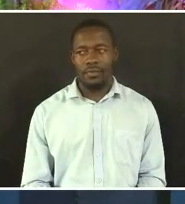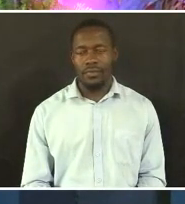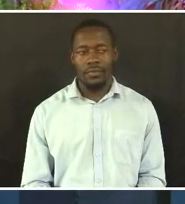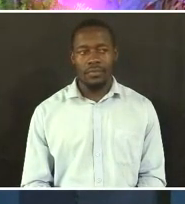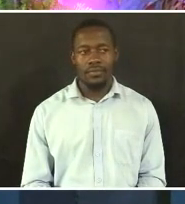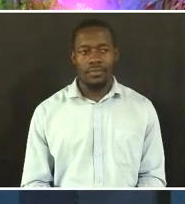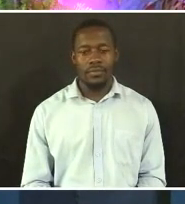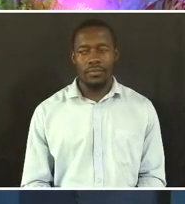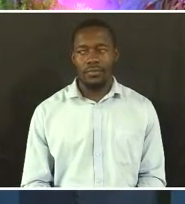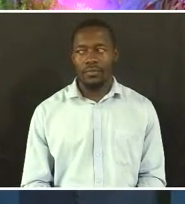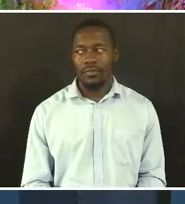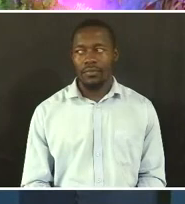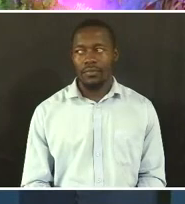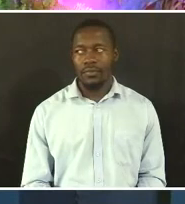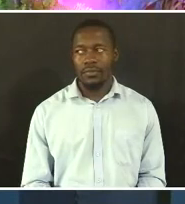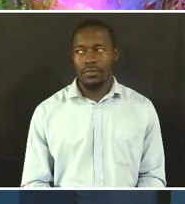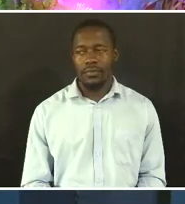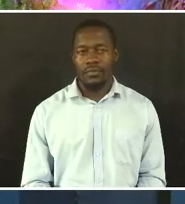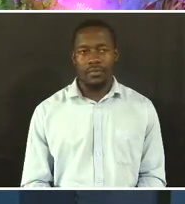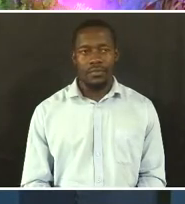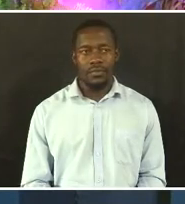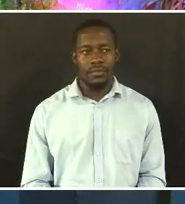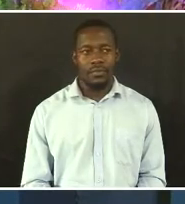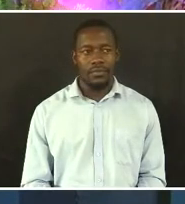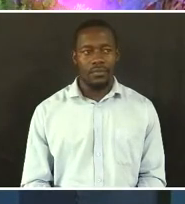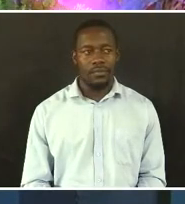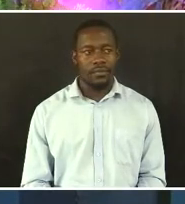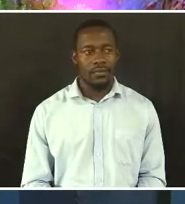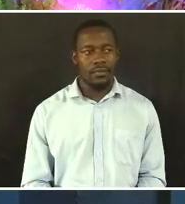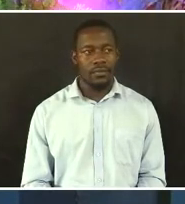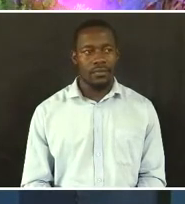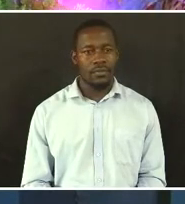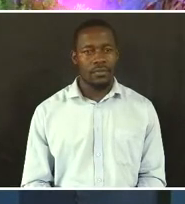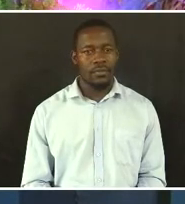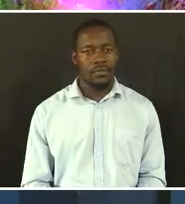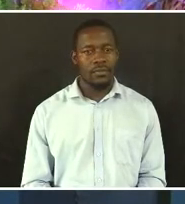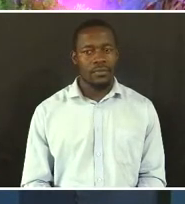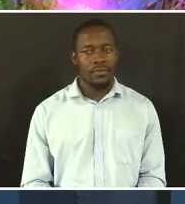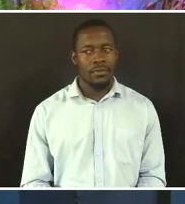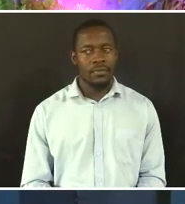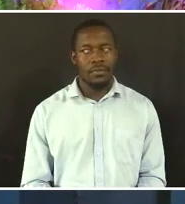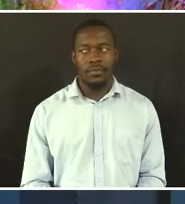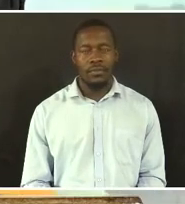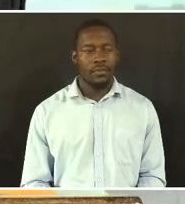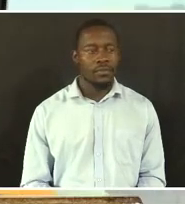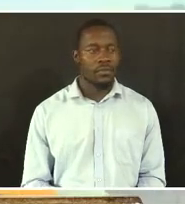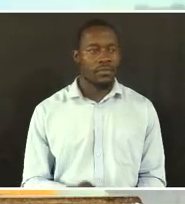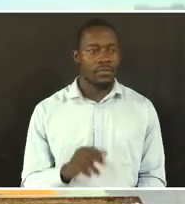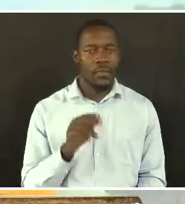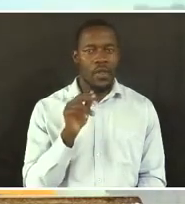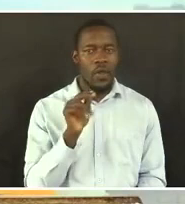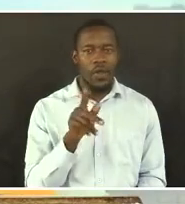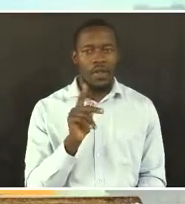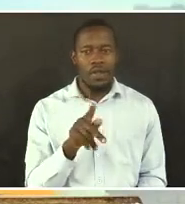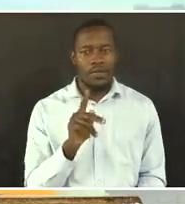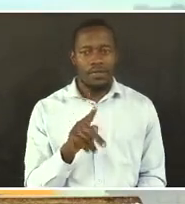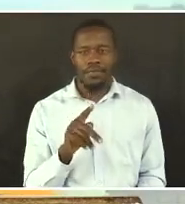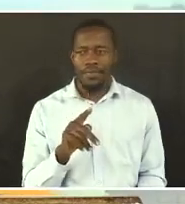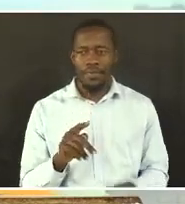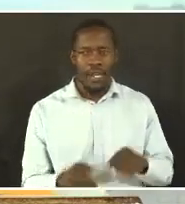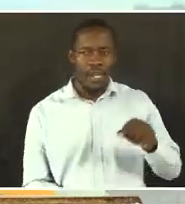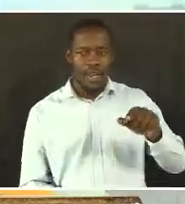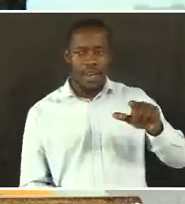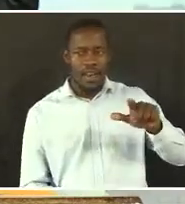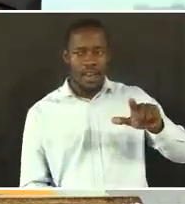It feels nice having such an understanding panel. A panel that you only point at them. Now listen, the ones on the left will be told,